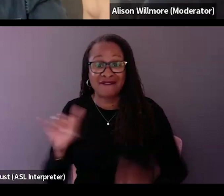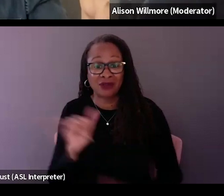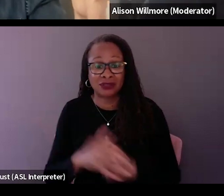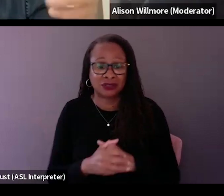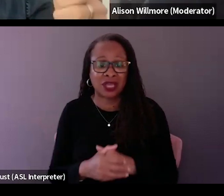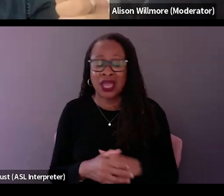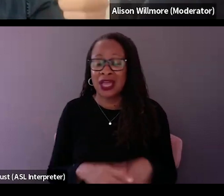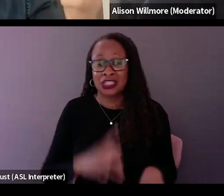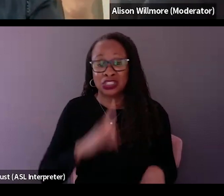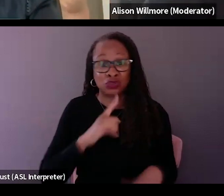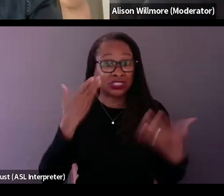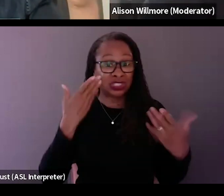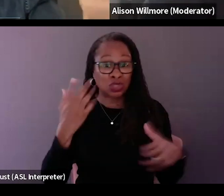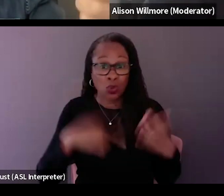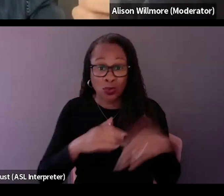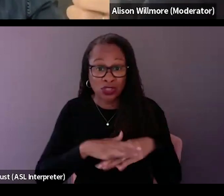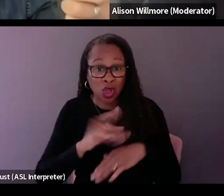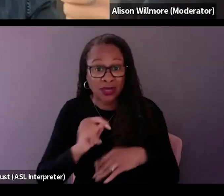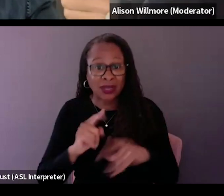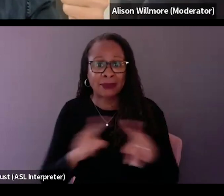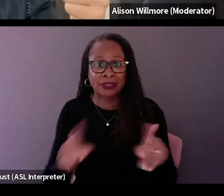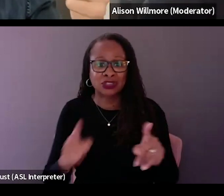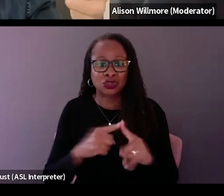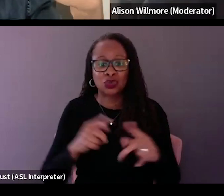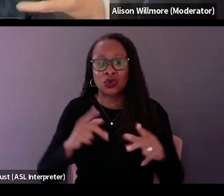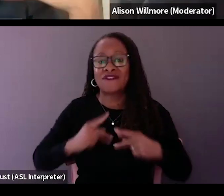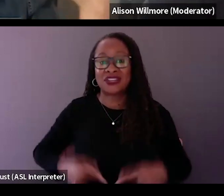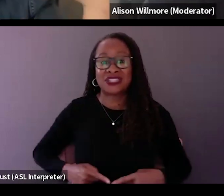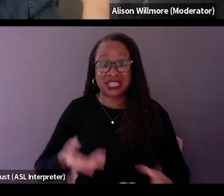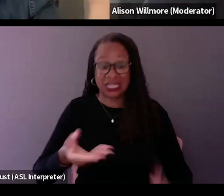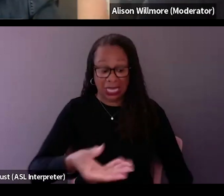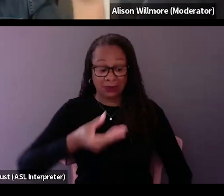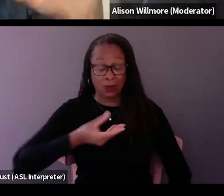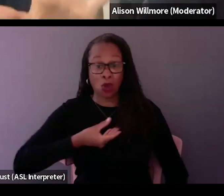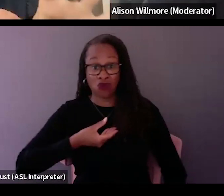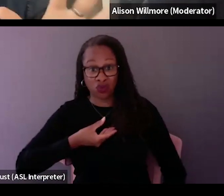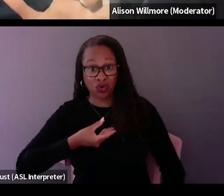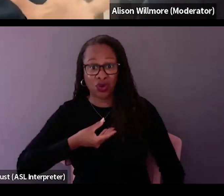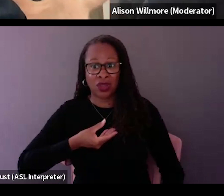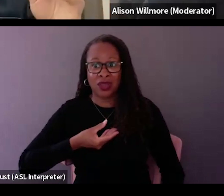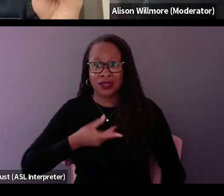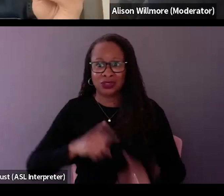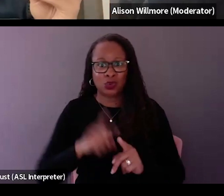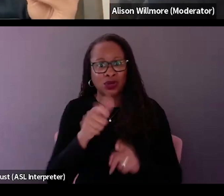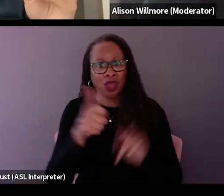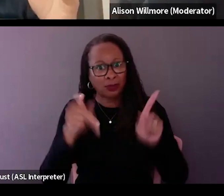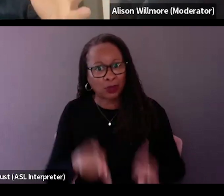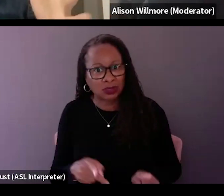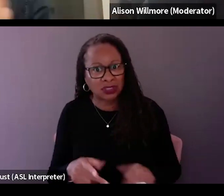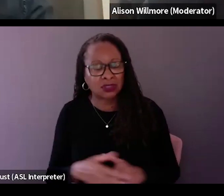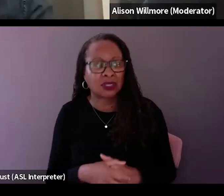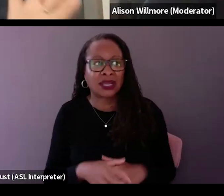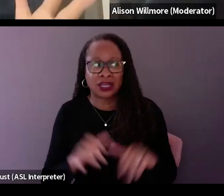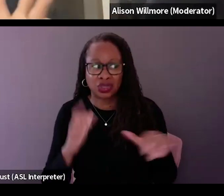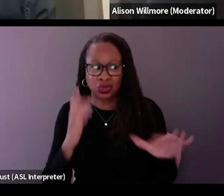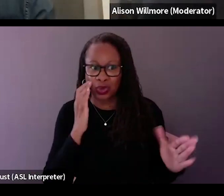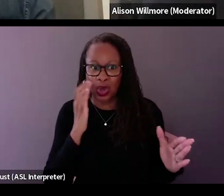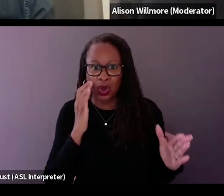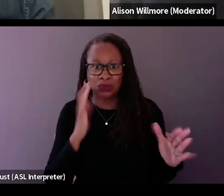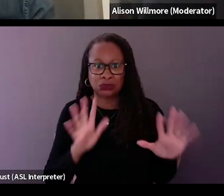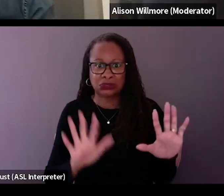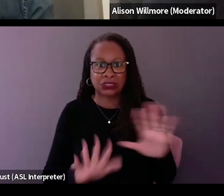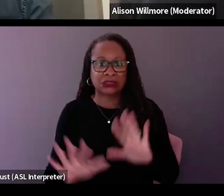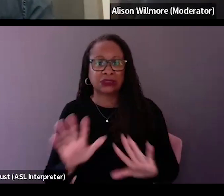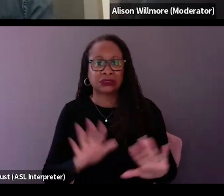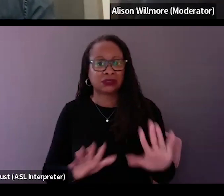physically hand them over to somebody else, you could tell grieved her. She was not having an easy time with it. And so it was